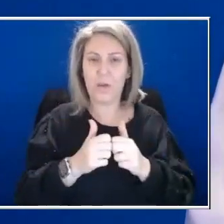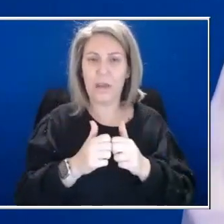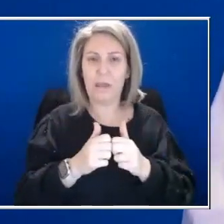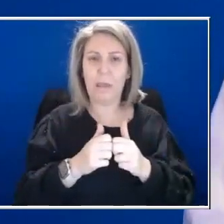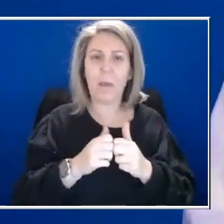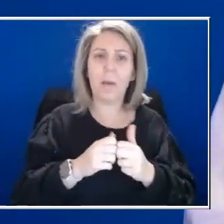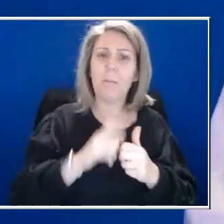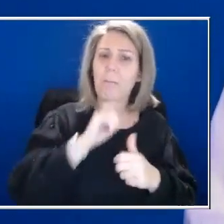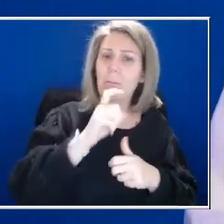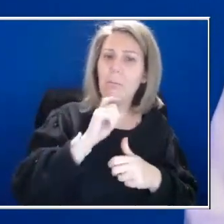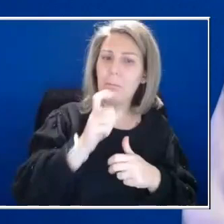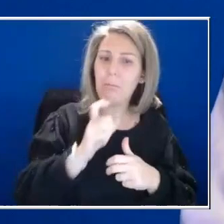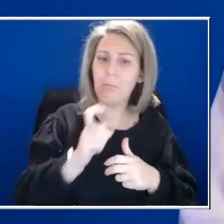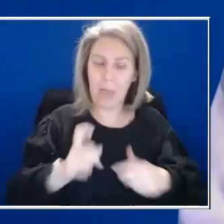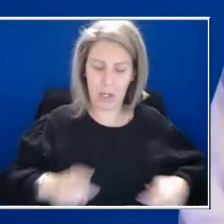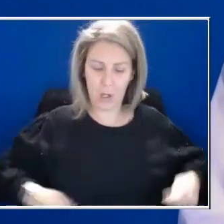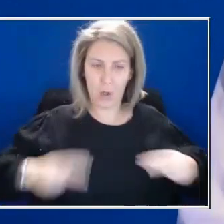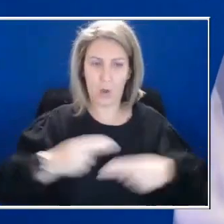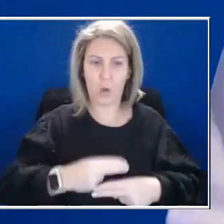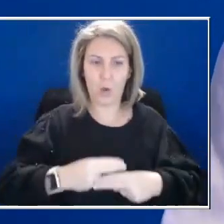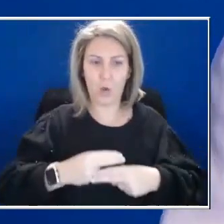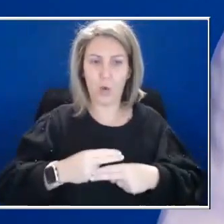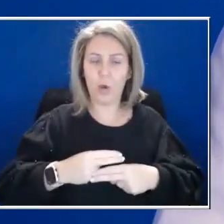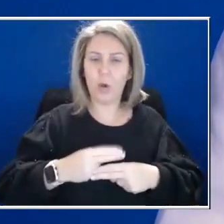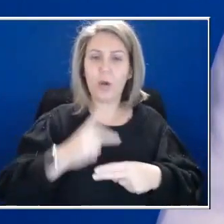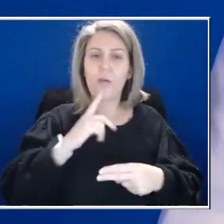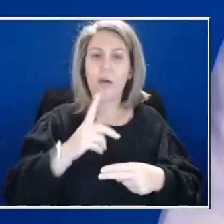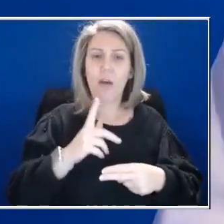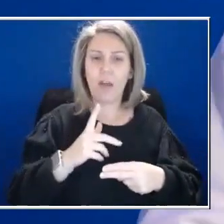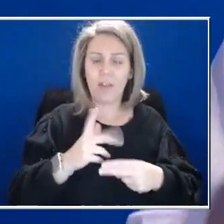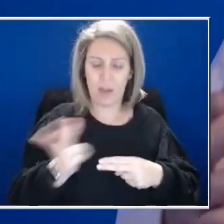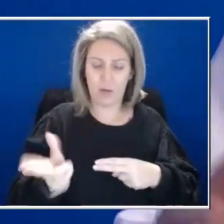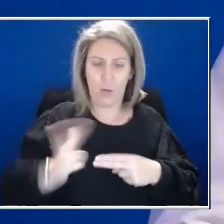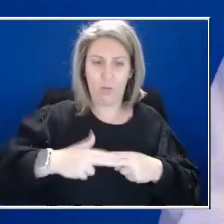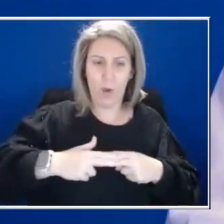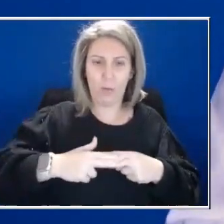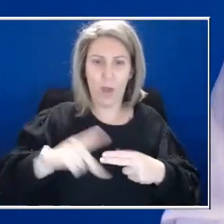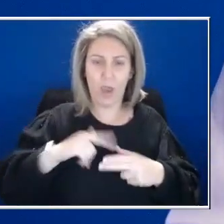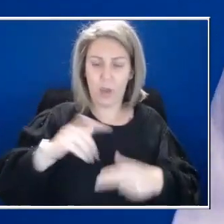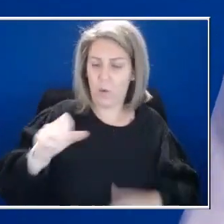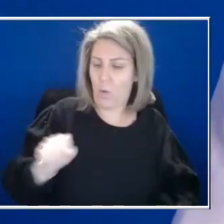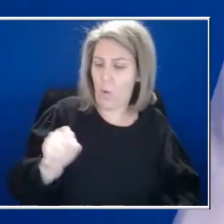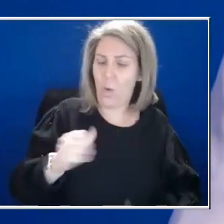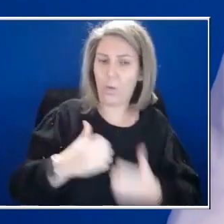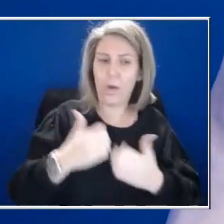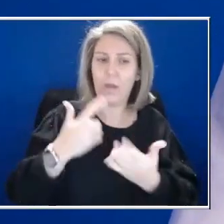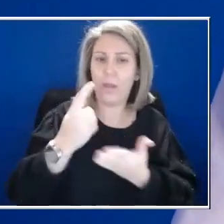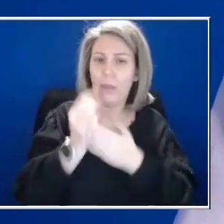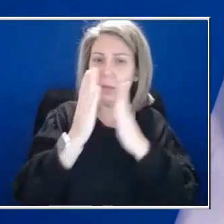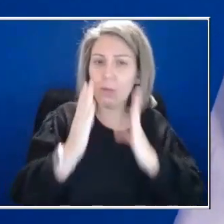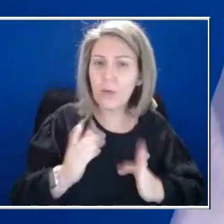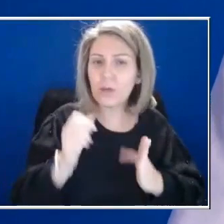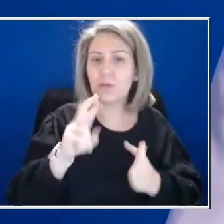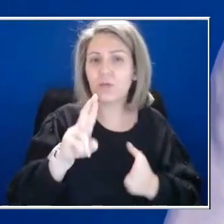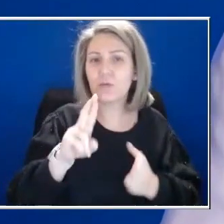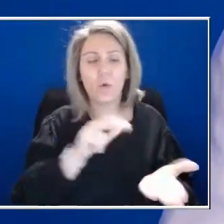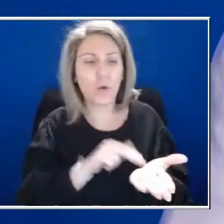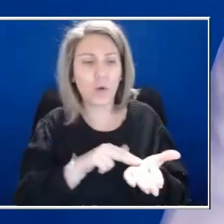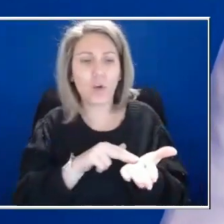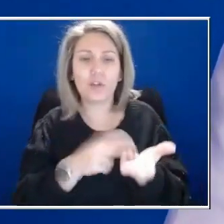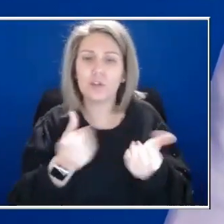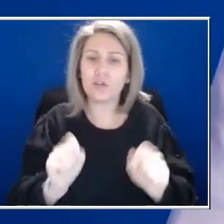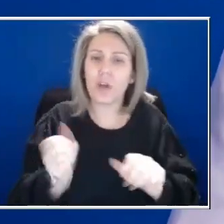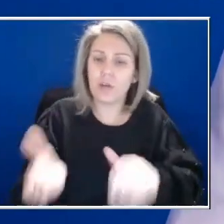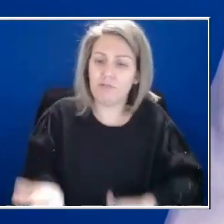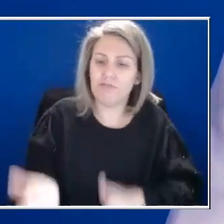to help provide a place to hold and support them with a therapist or a nurse who's trying to get them up from a bed or walk